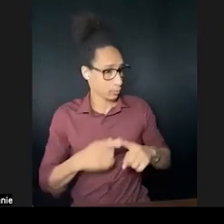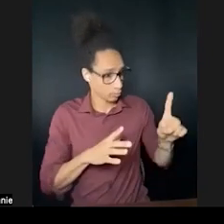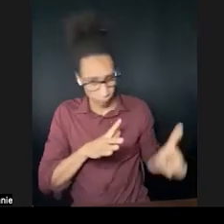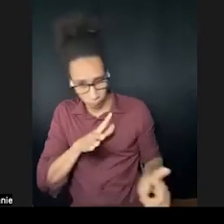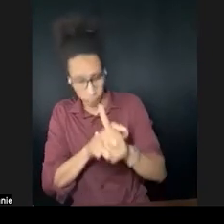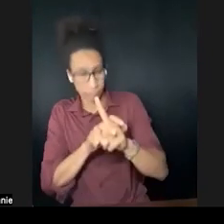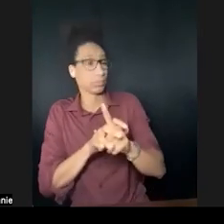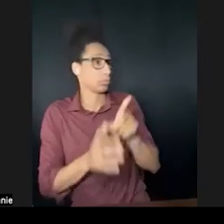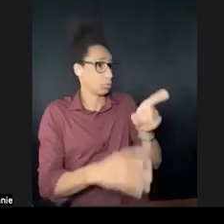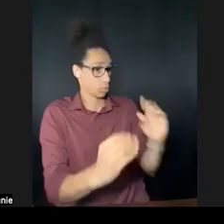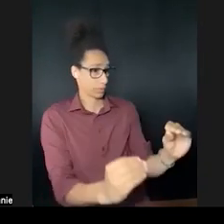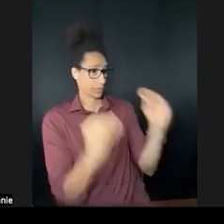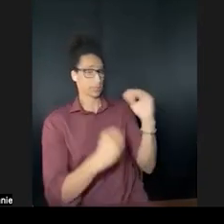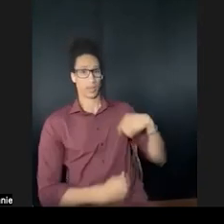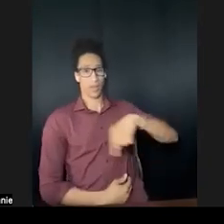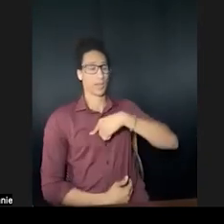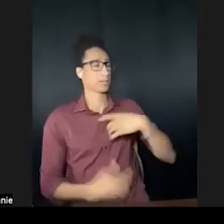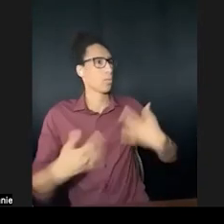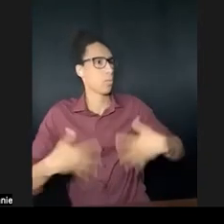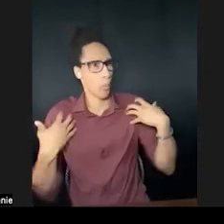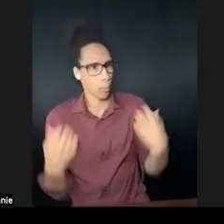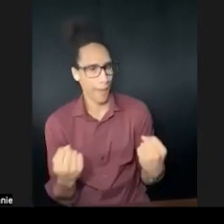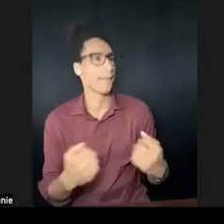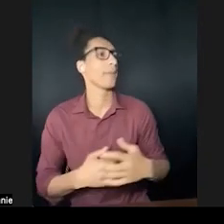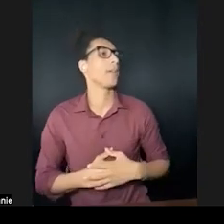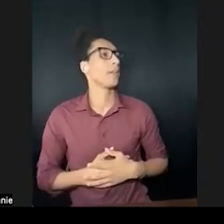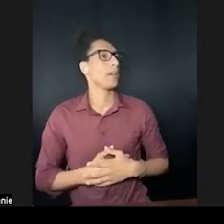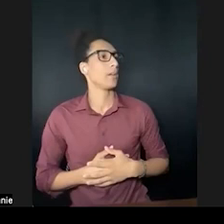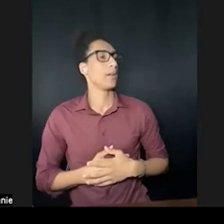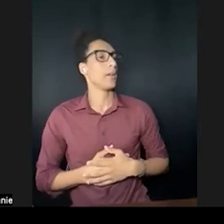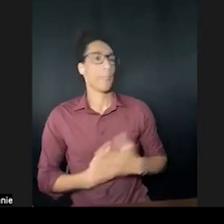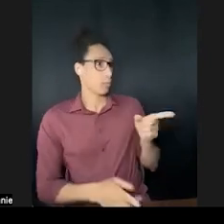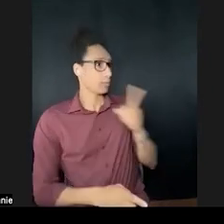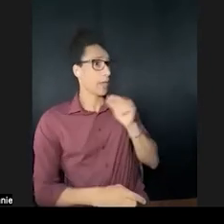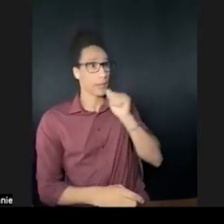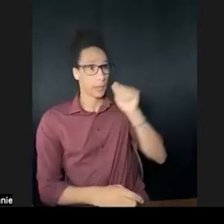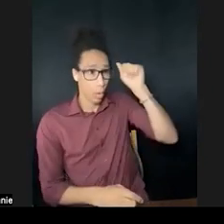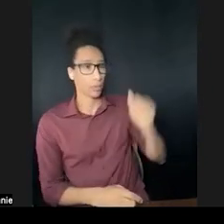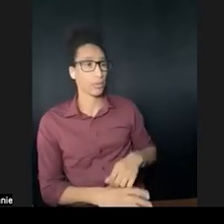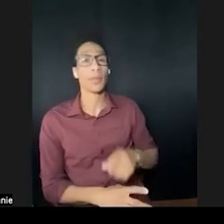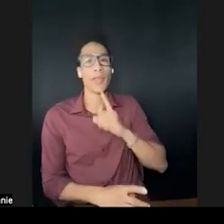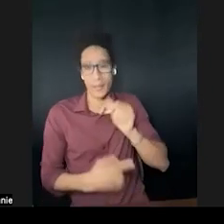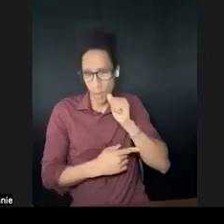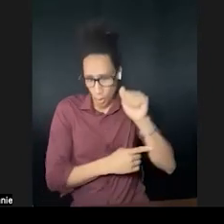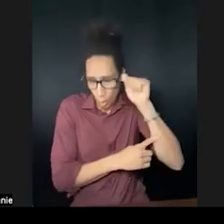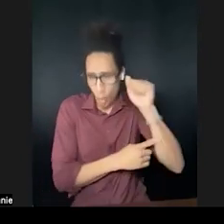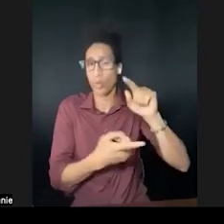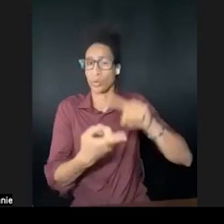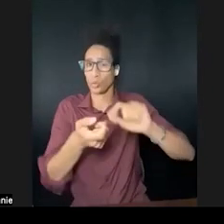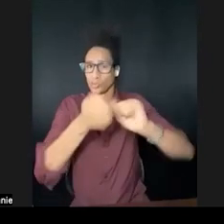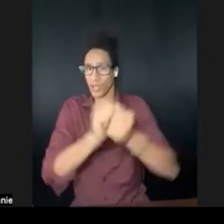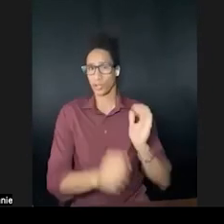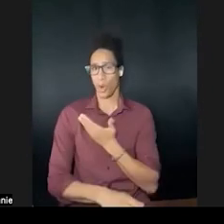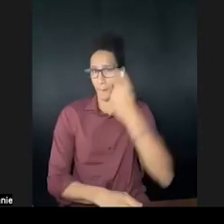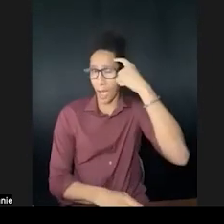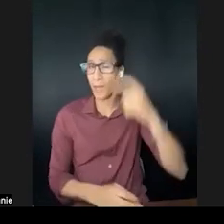bravery, about courage, about when you say adult, it's adult to change your mind. You know, that's for big folks.